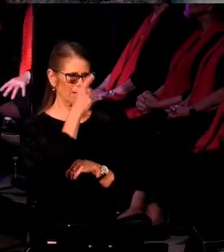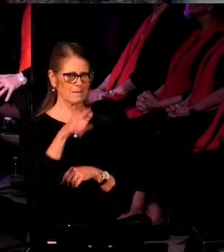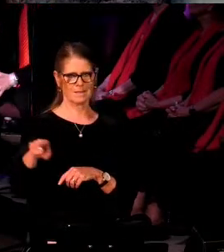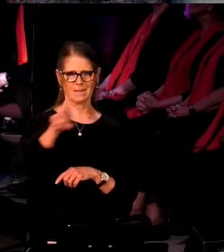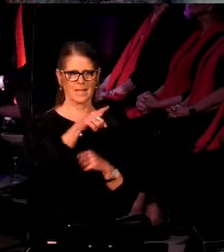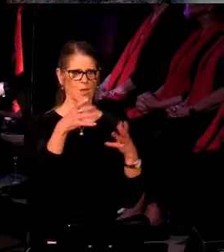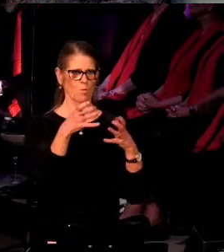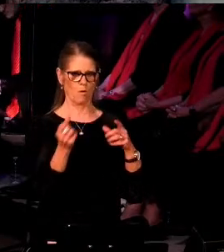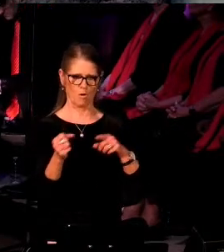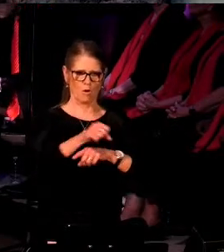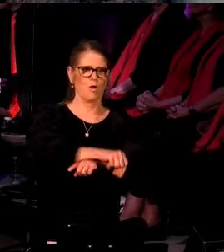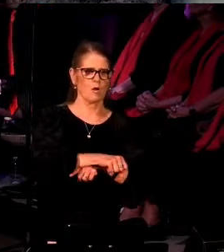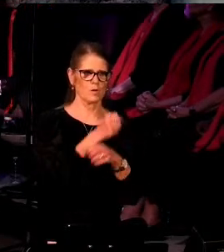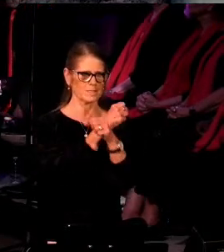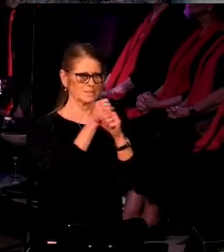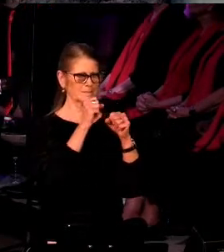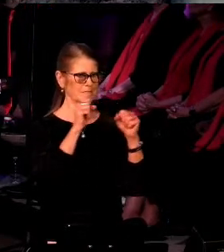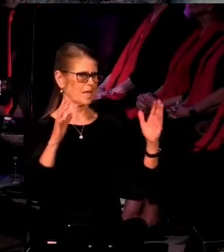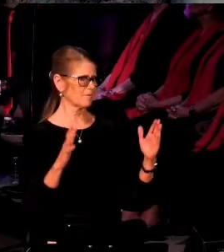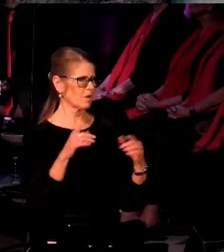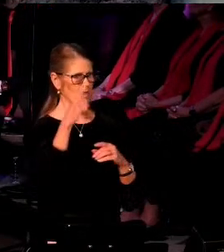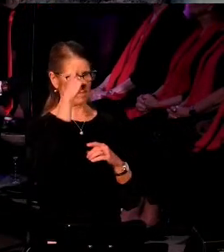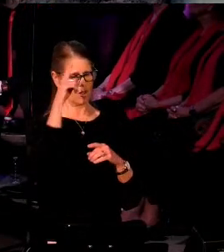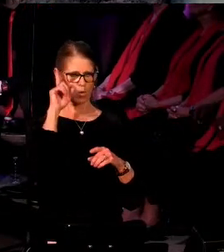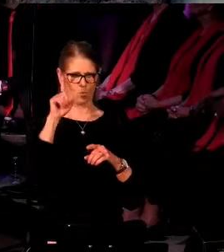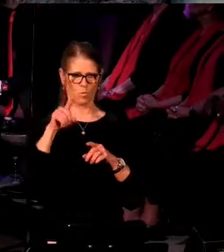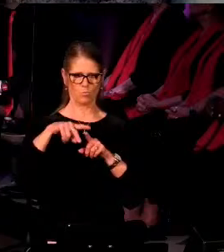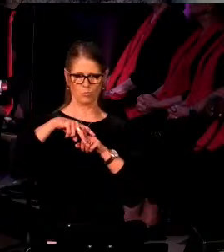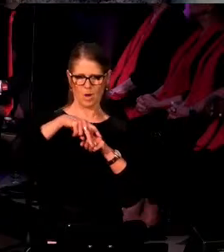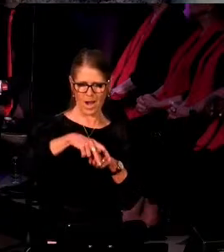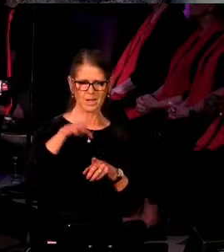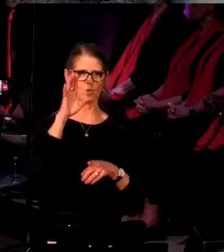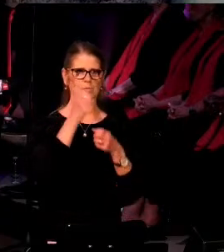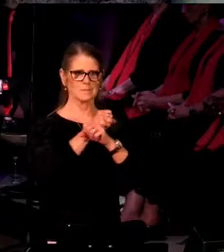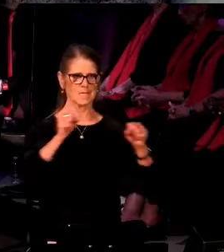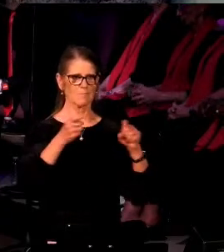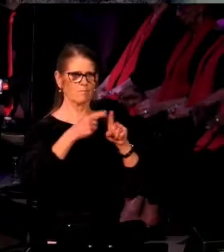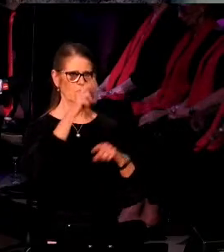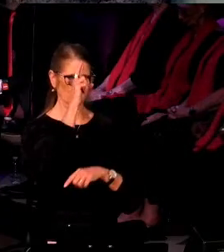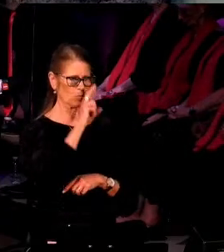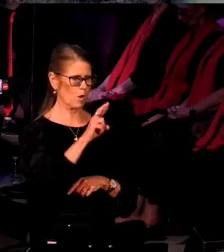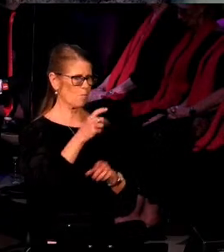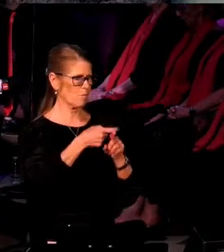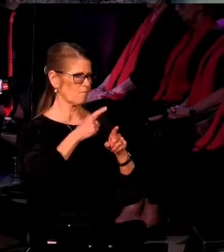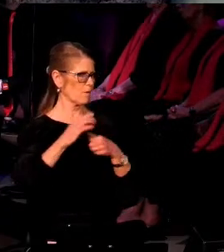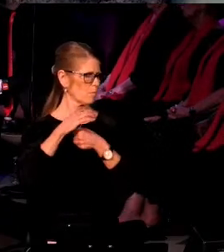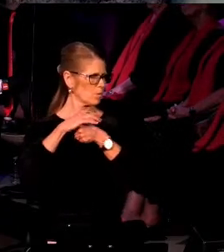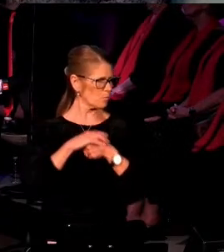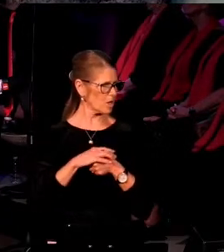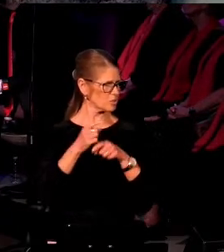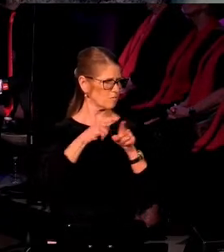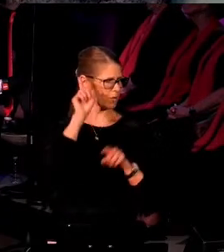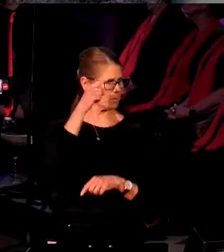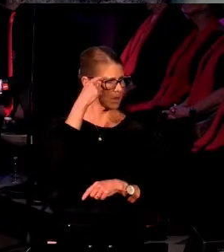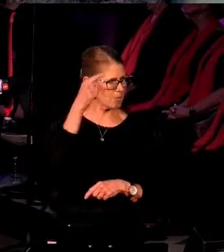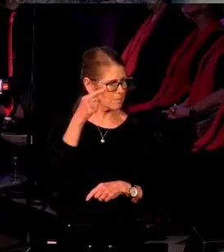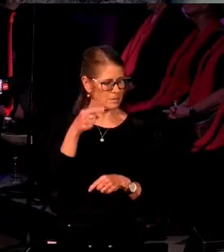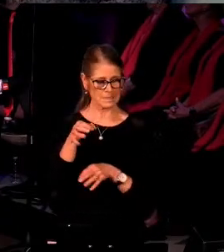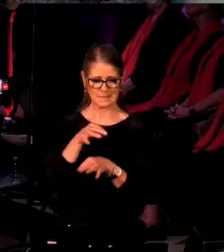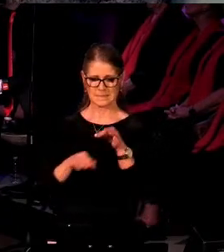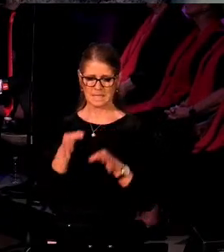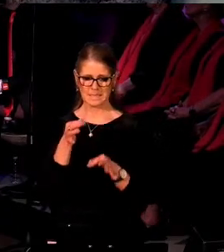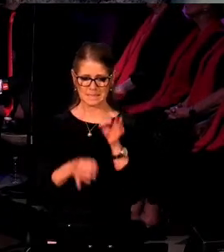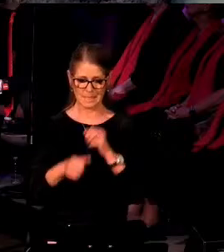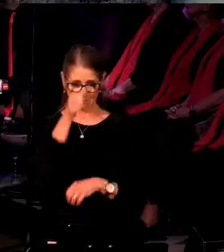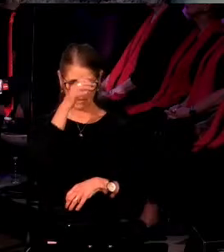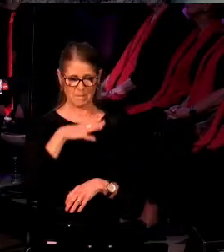savior who would ride in and slay the Romans and free them from the tyranny of the government. Instead, they got a simple man from